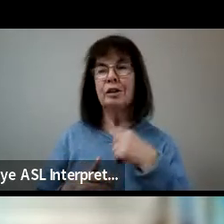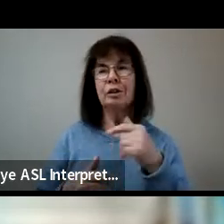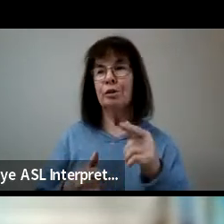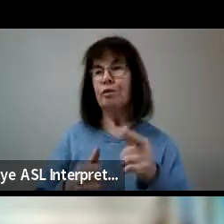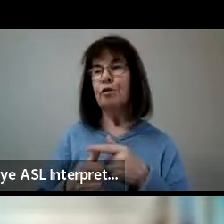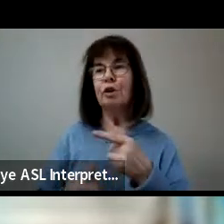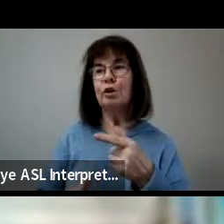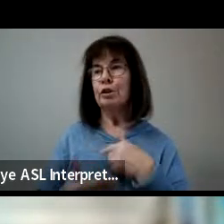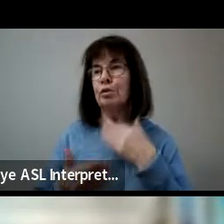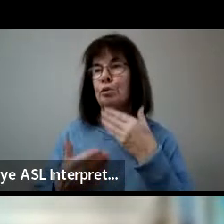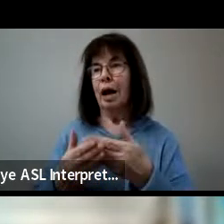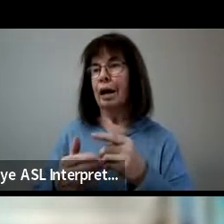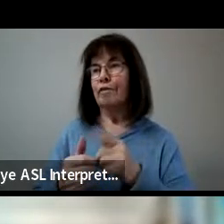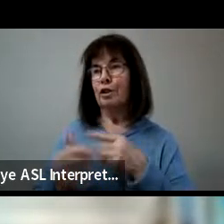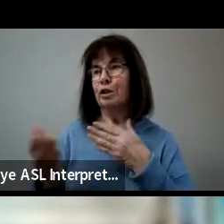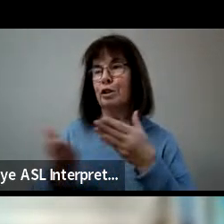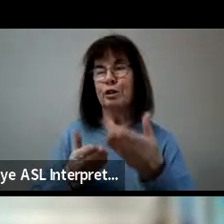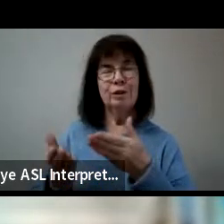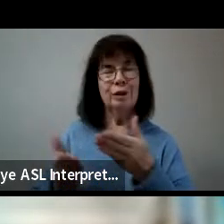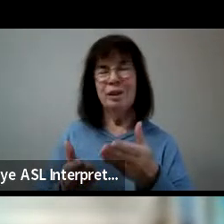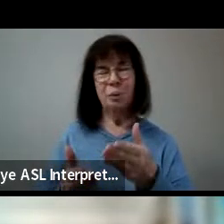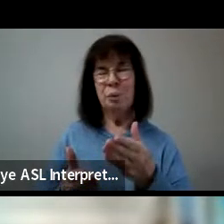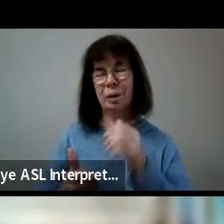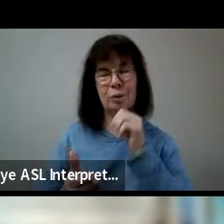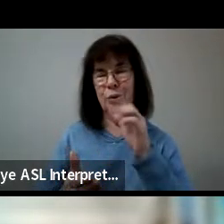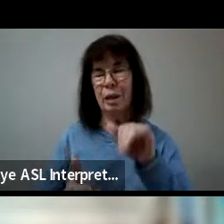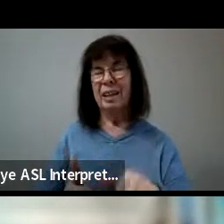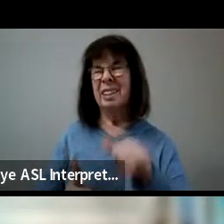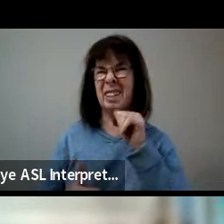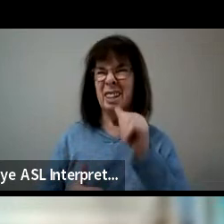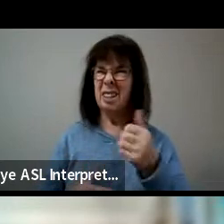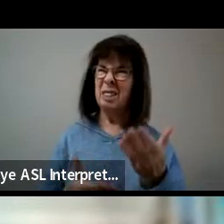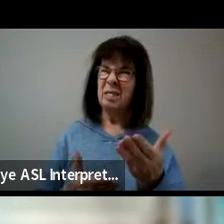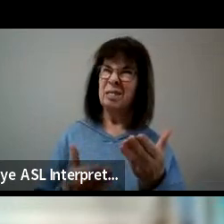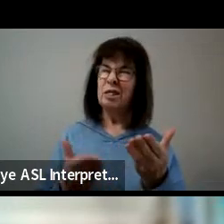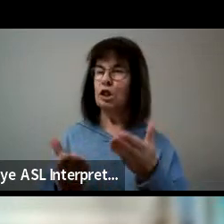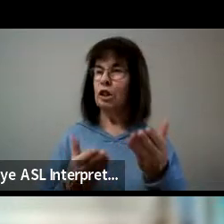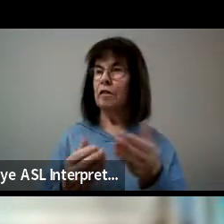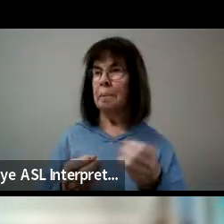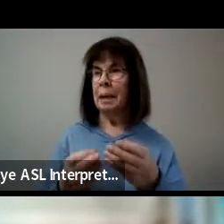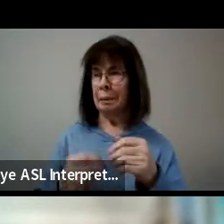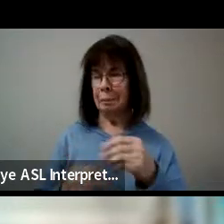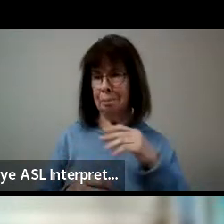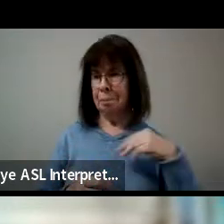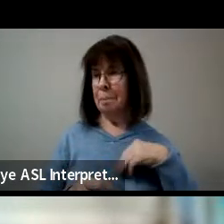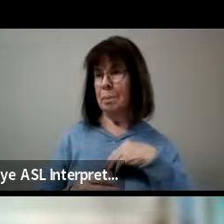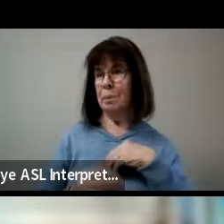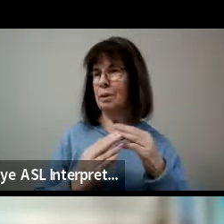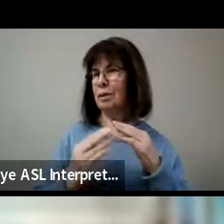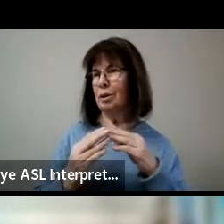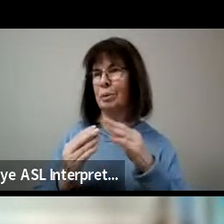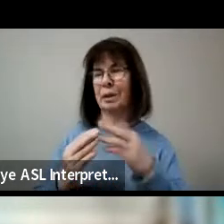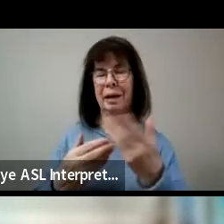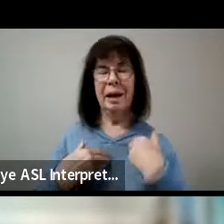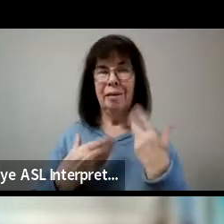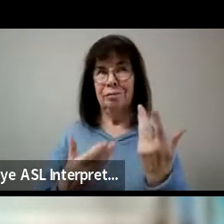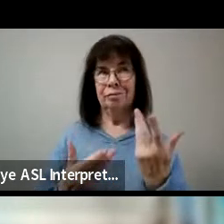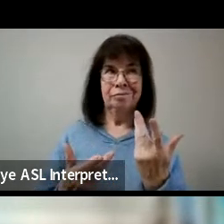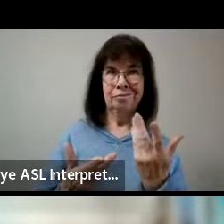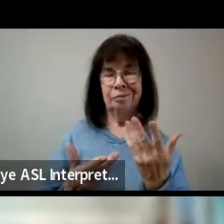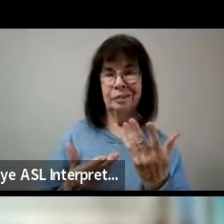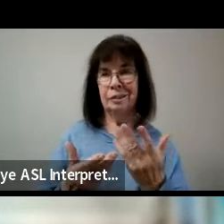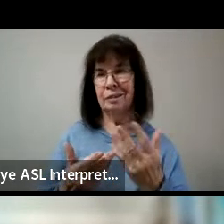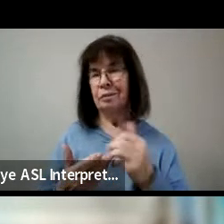that disadvantages many community members who are already at a disadvantage with regard to